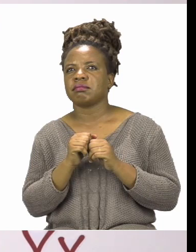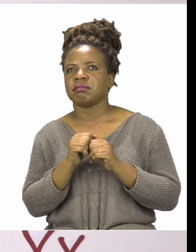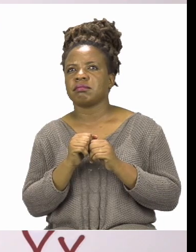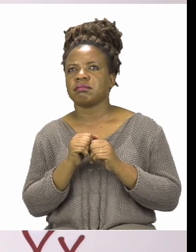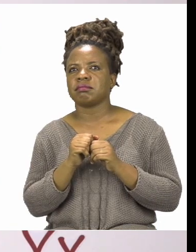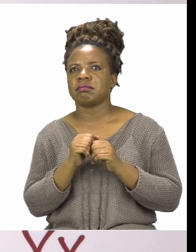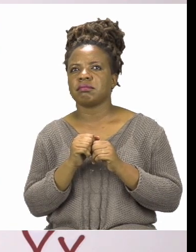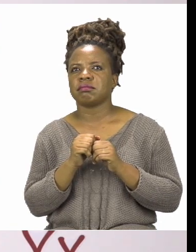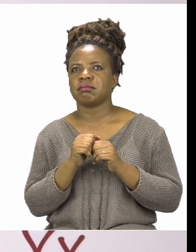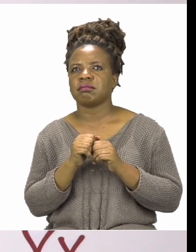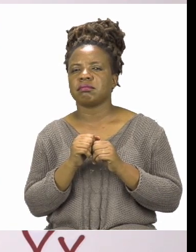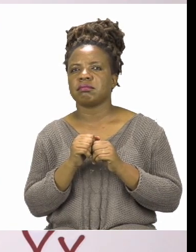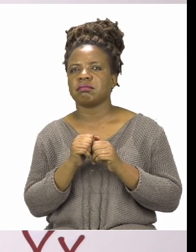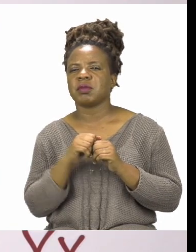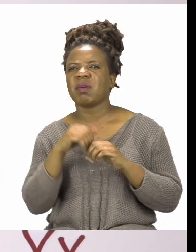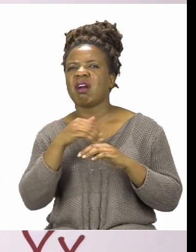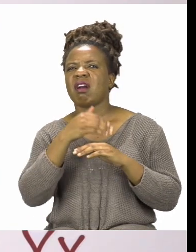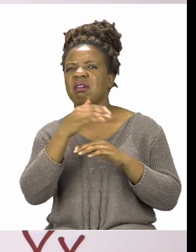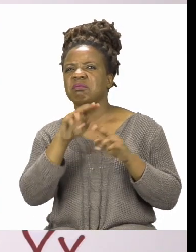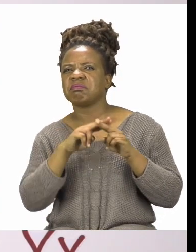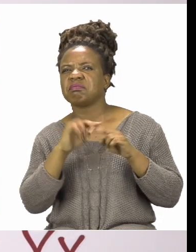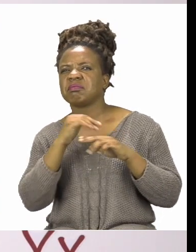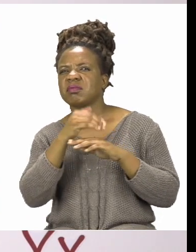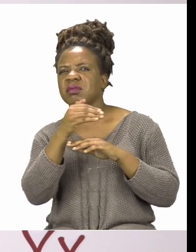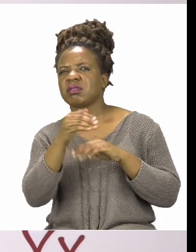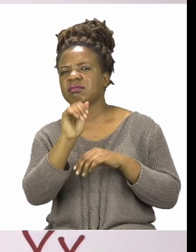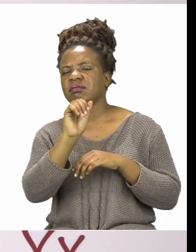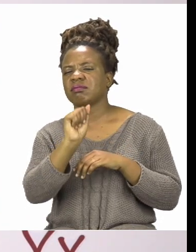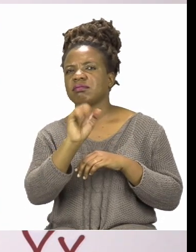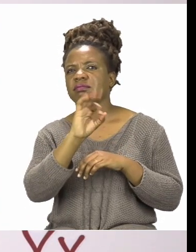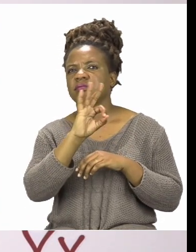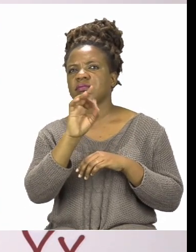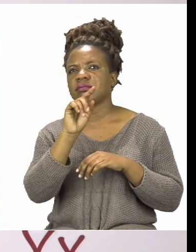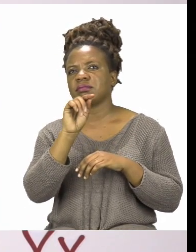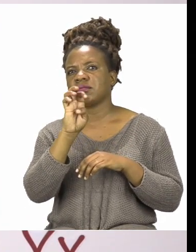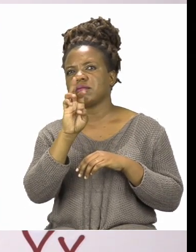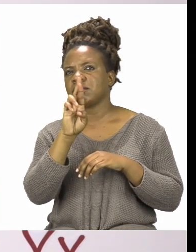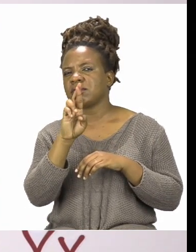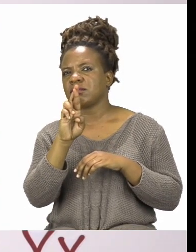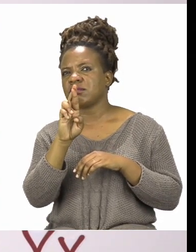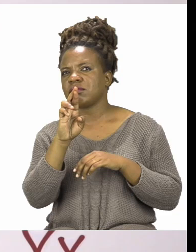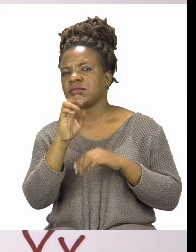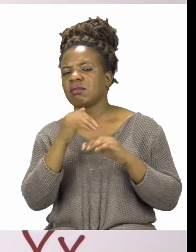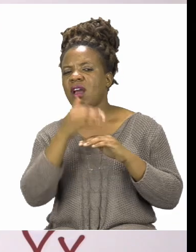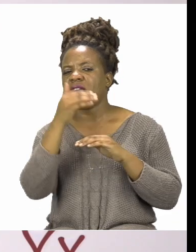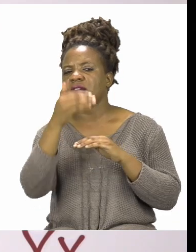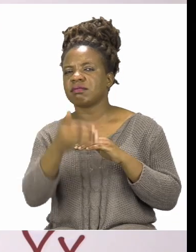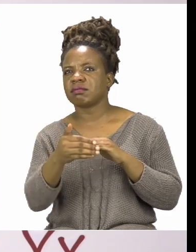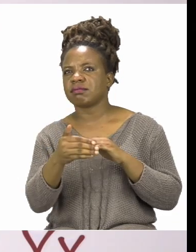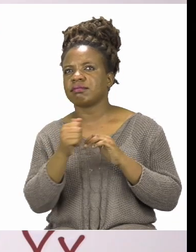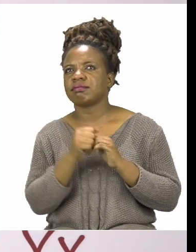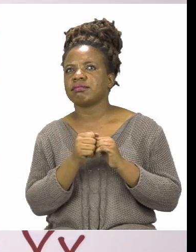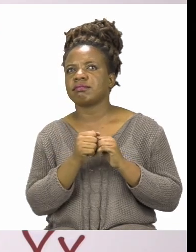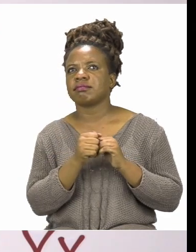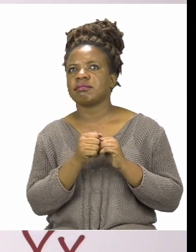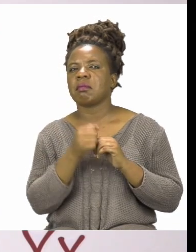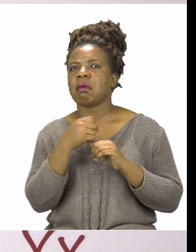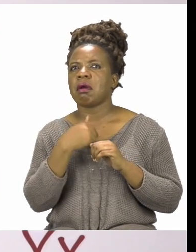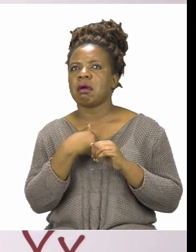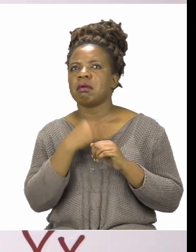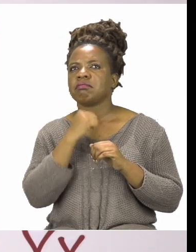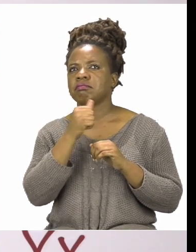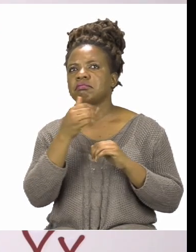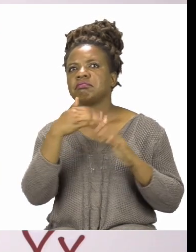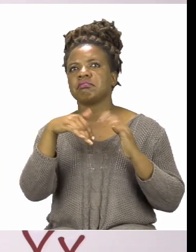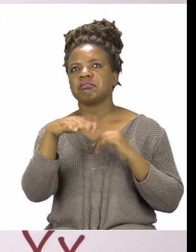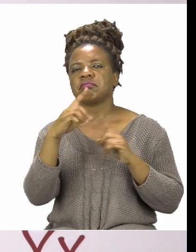with all the other conjunctions when you're doing it at home. So let's put after in our dash. I'm